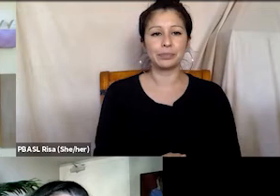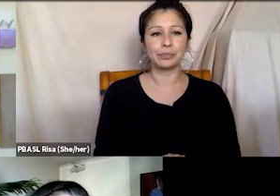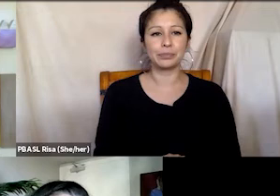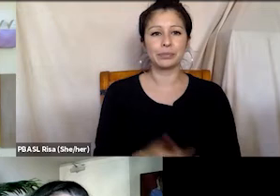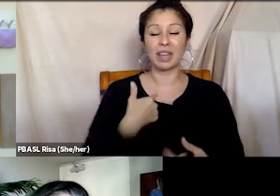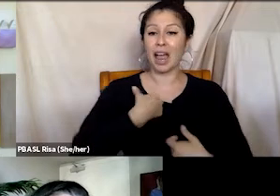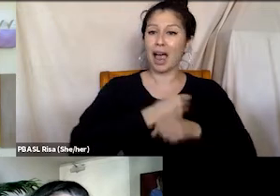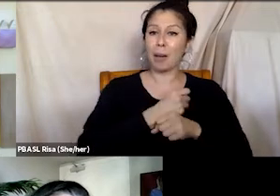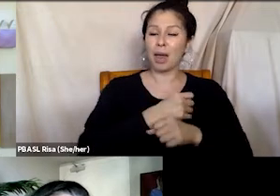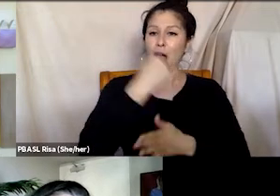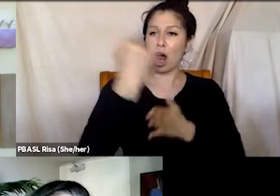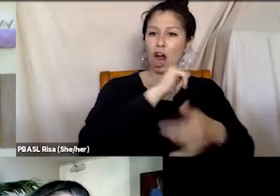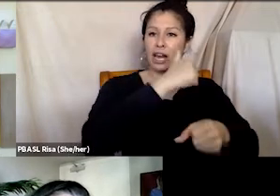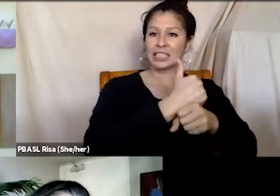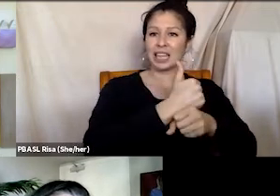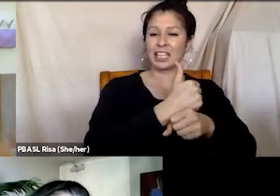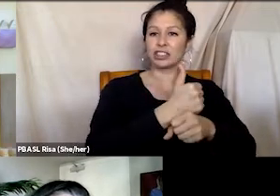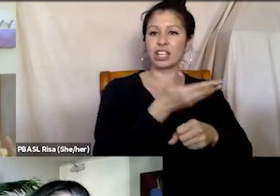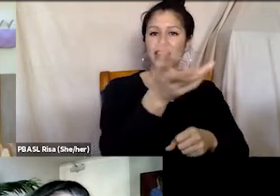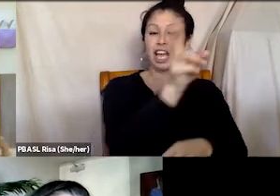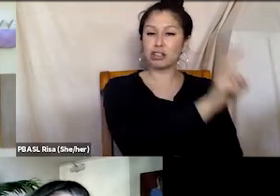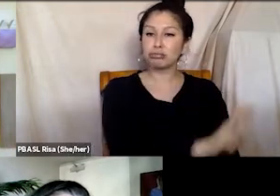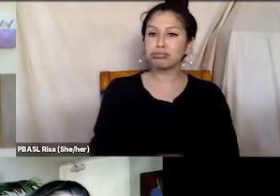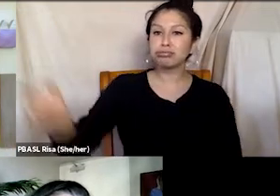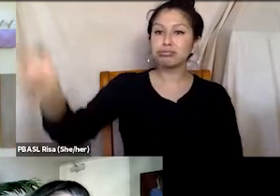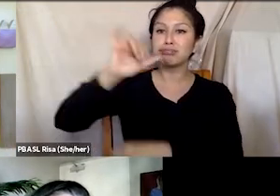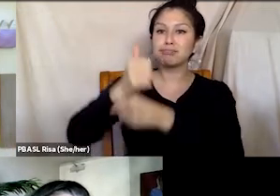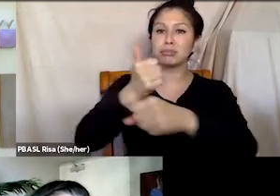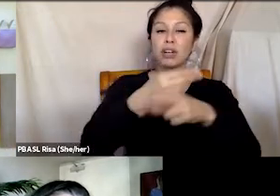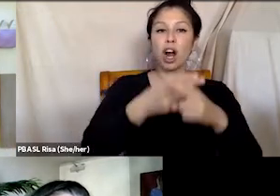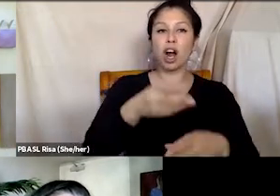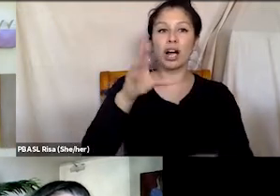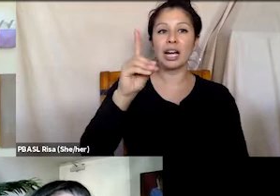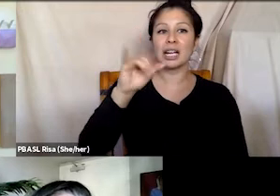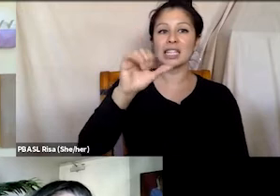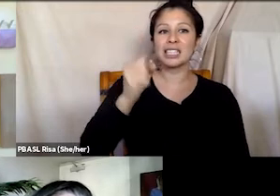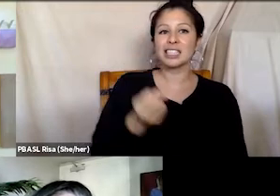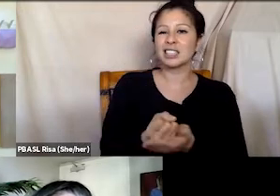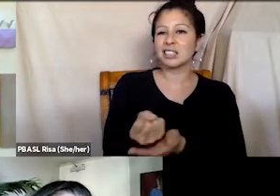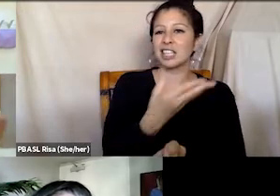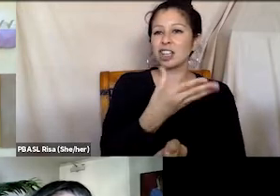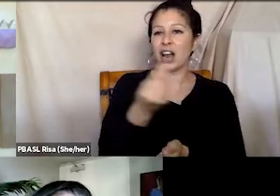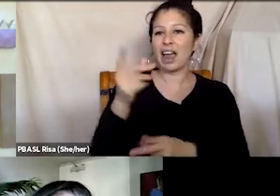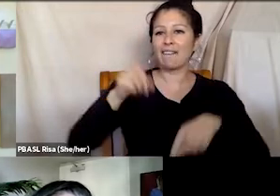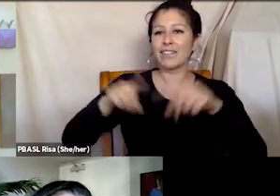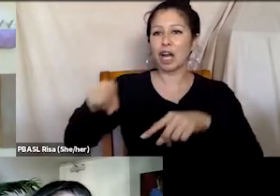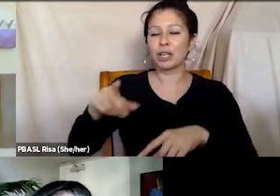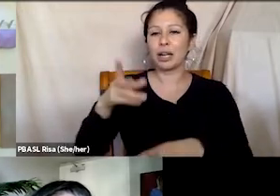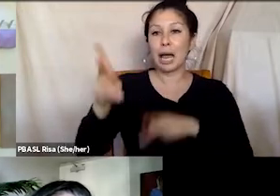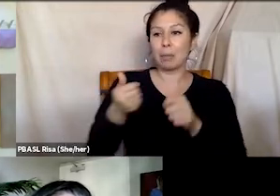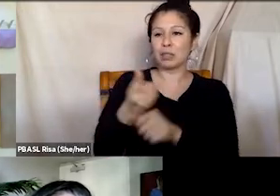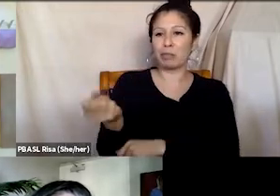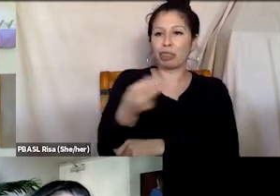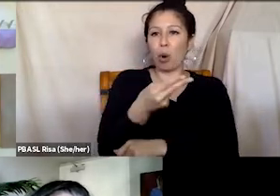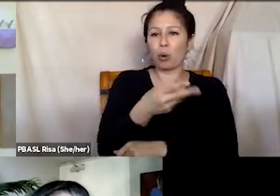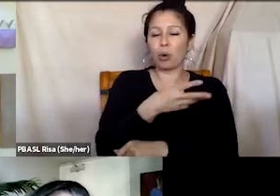I created an art installation that has been traveling around called Discards and Variances. So discarded people in my family